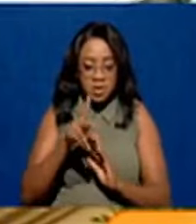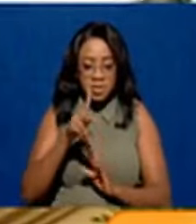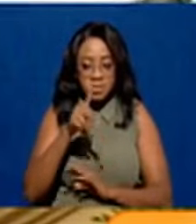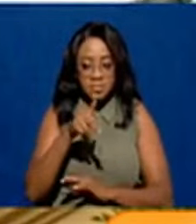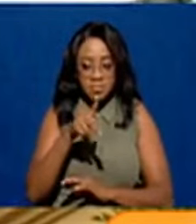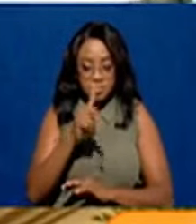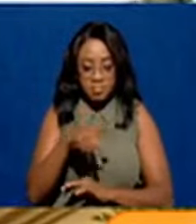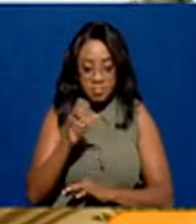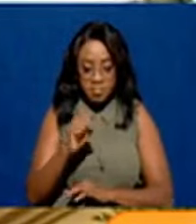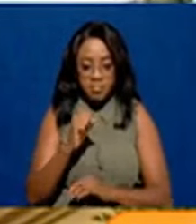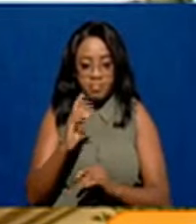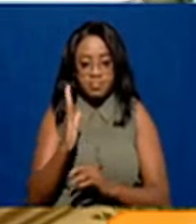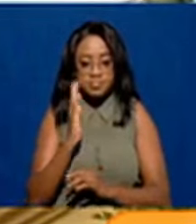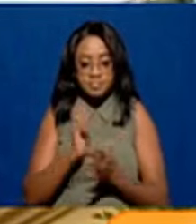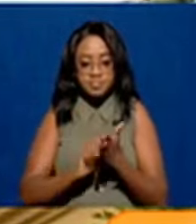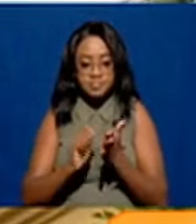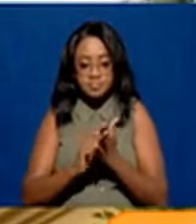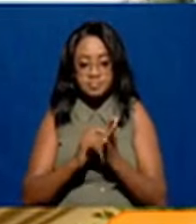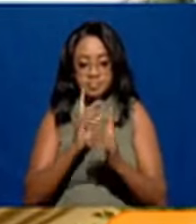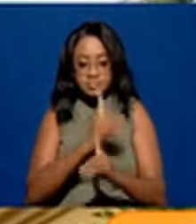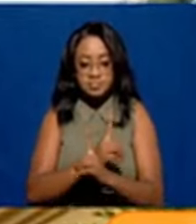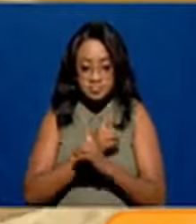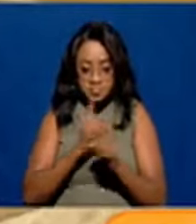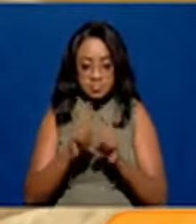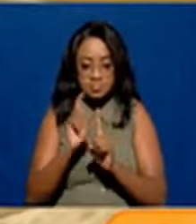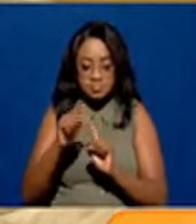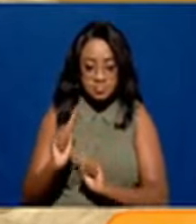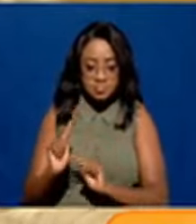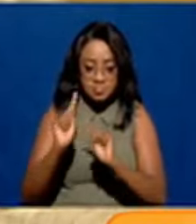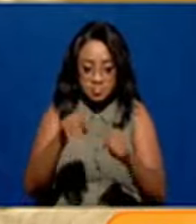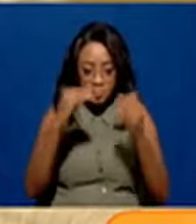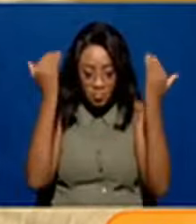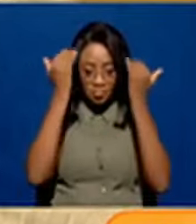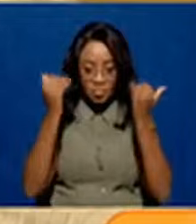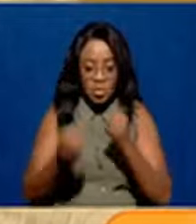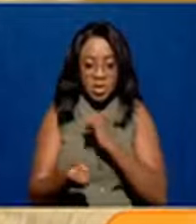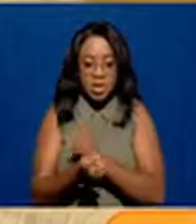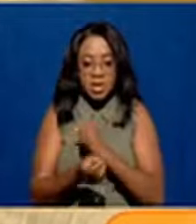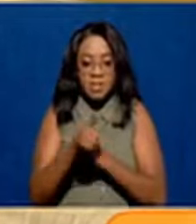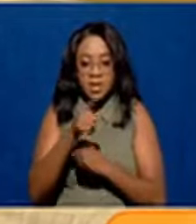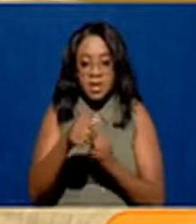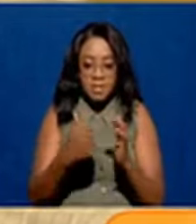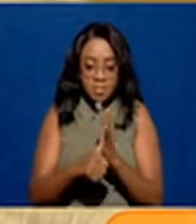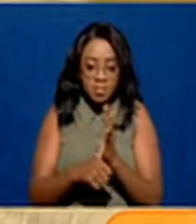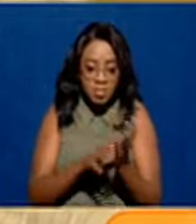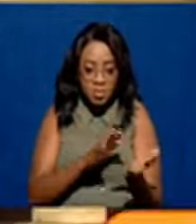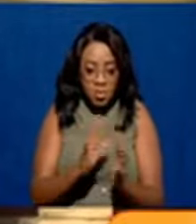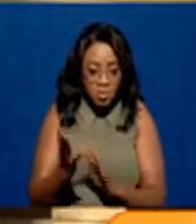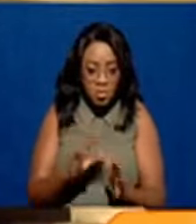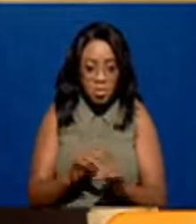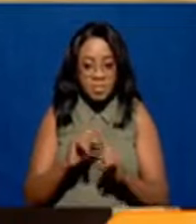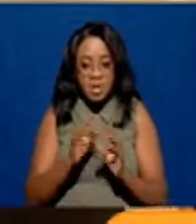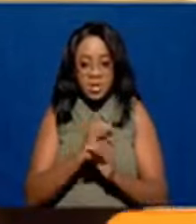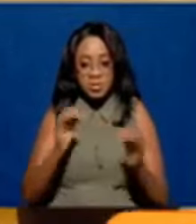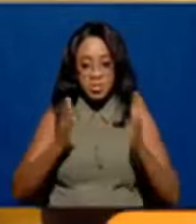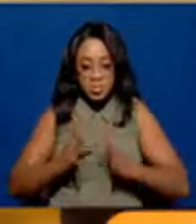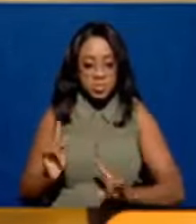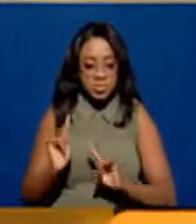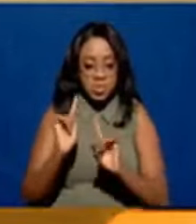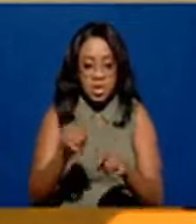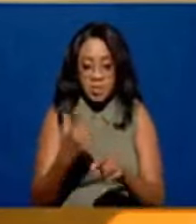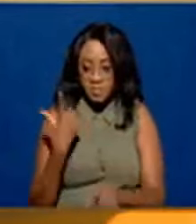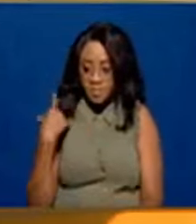the previous and current regime to appear in court and explain the delay in payment, none has appeared. In the latest